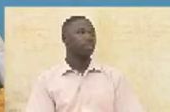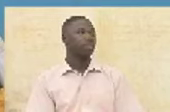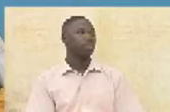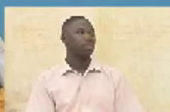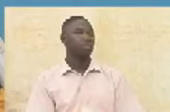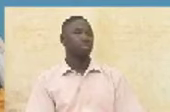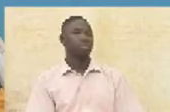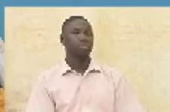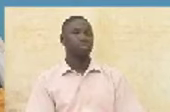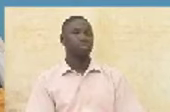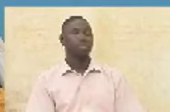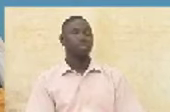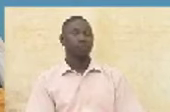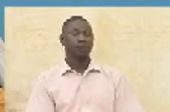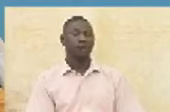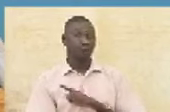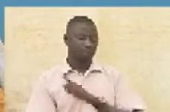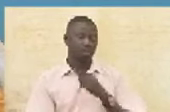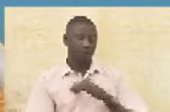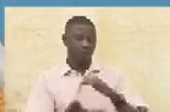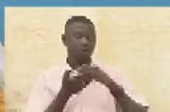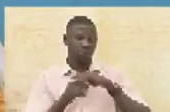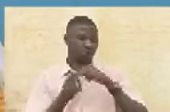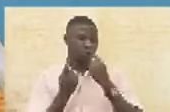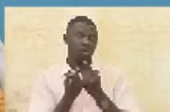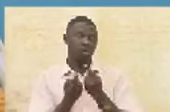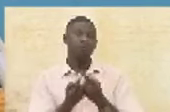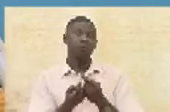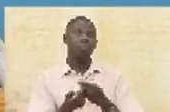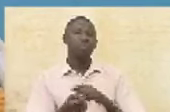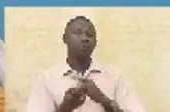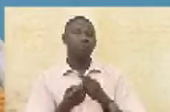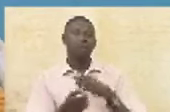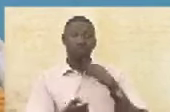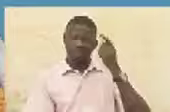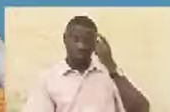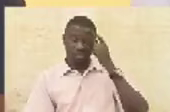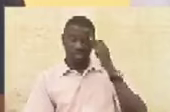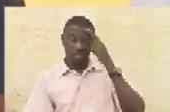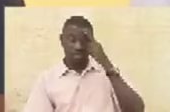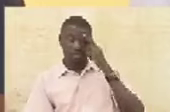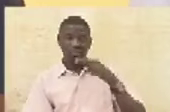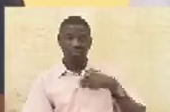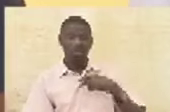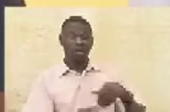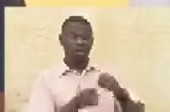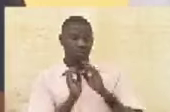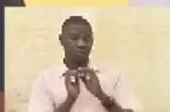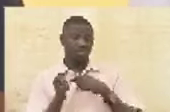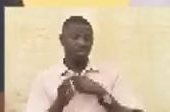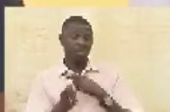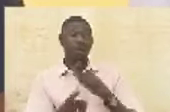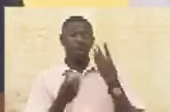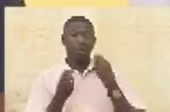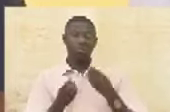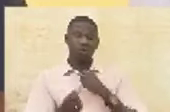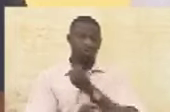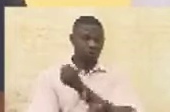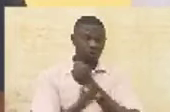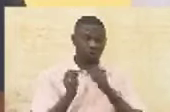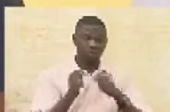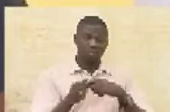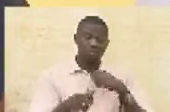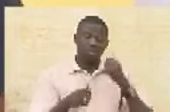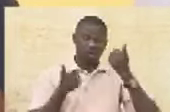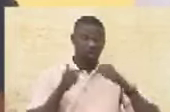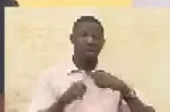kodo mutibu. They returned all the belongings to us. I think the reason for taking them from us was how your condition is going to be